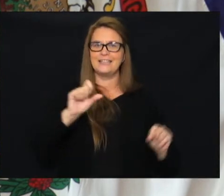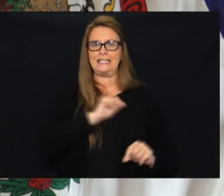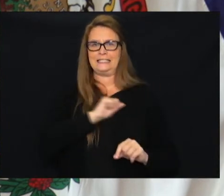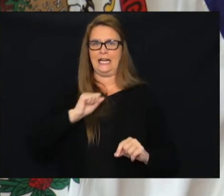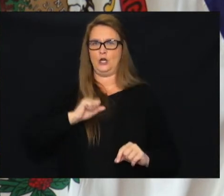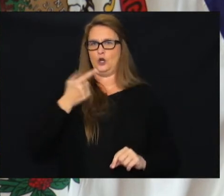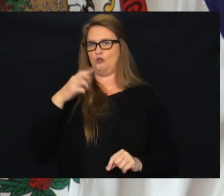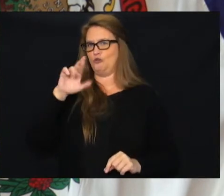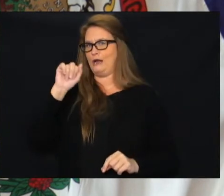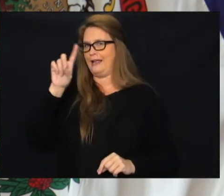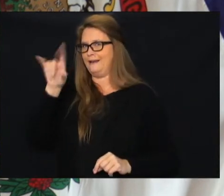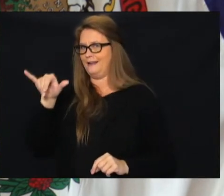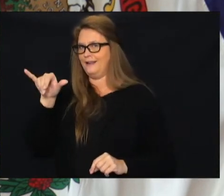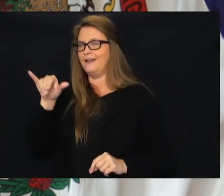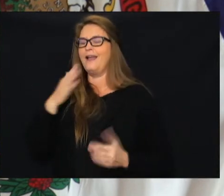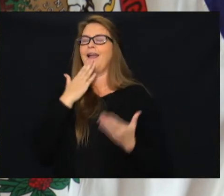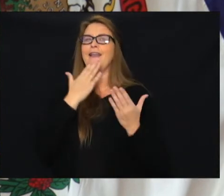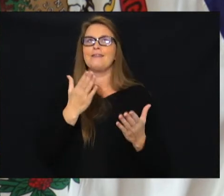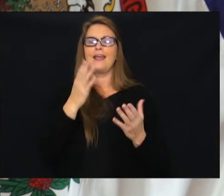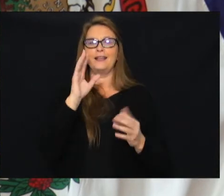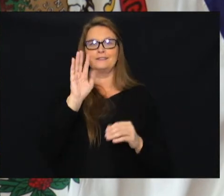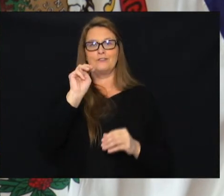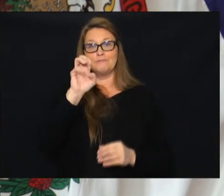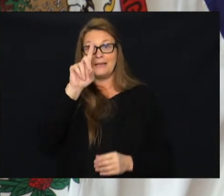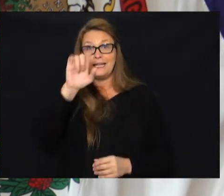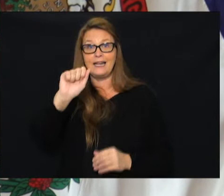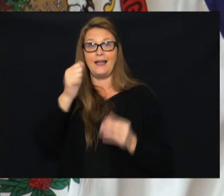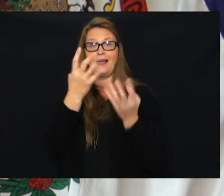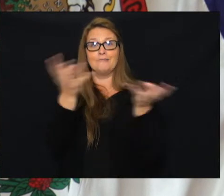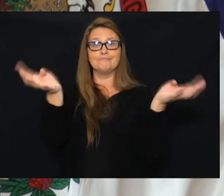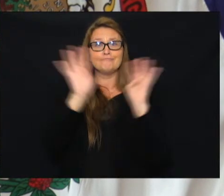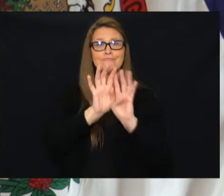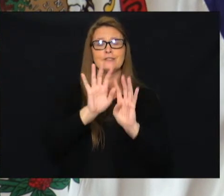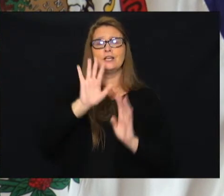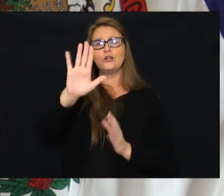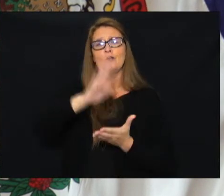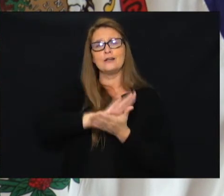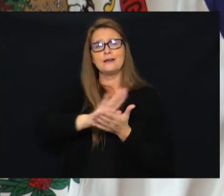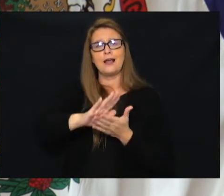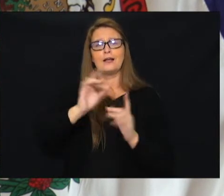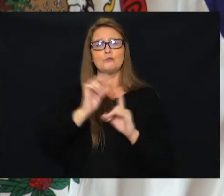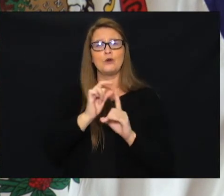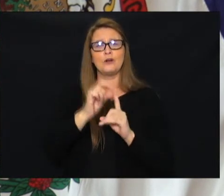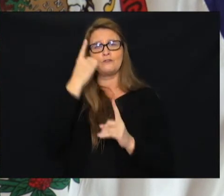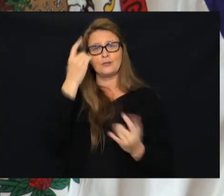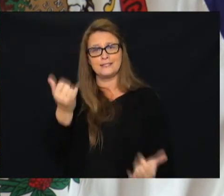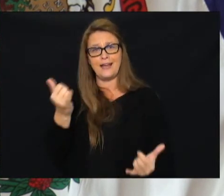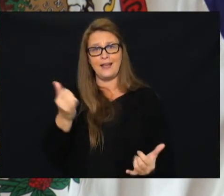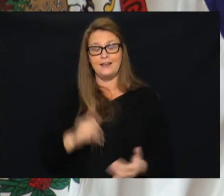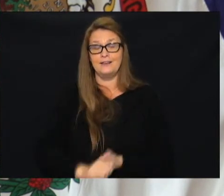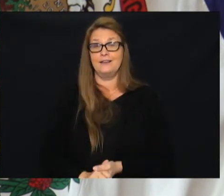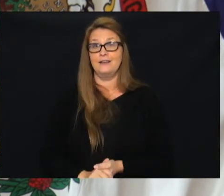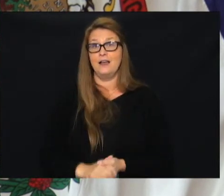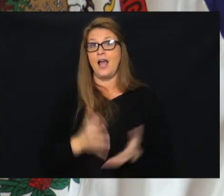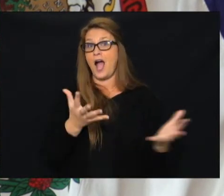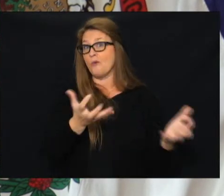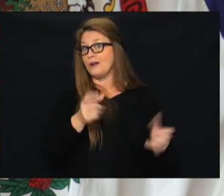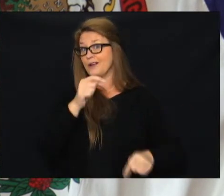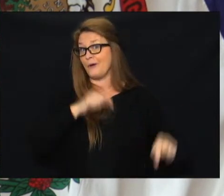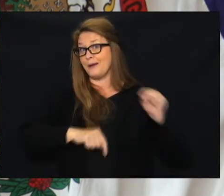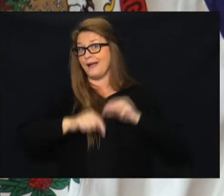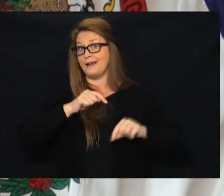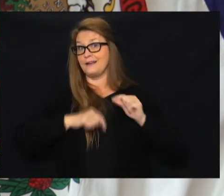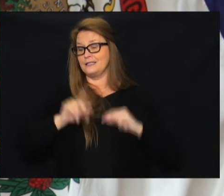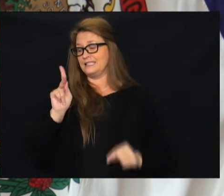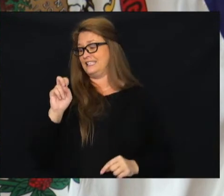and thanks to all the media and everything, and all the kind words that you had today. I want to go back just 1 second. You know, Kenny,